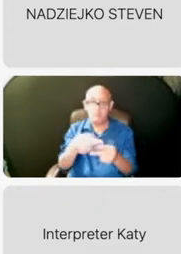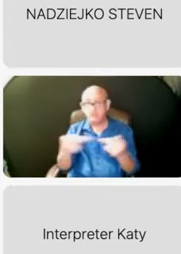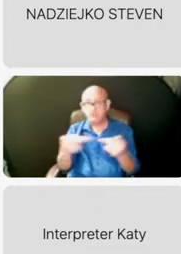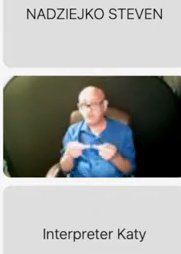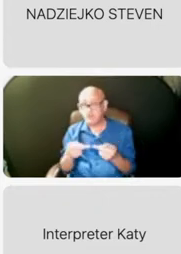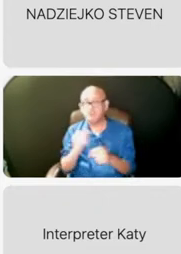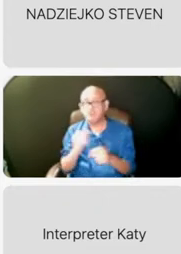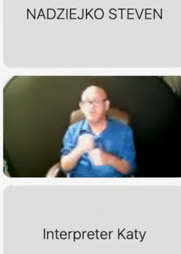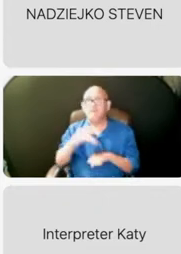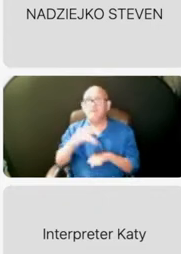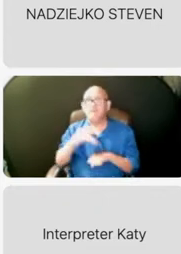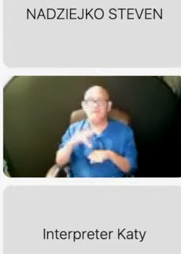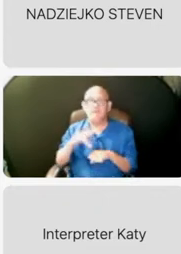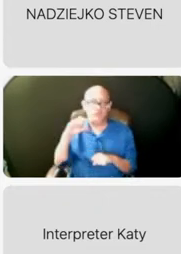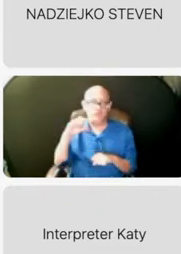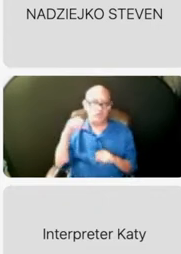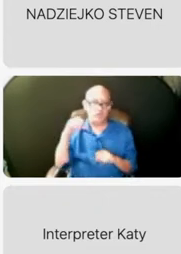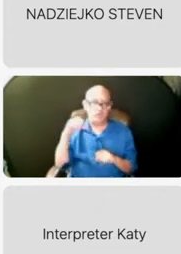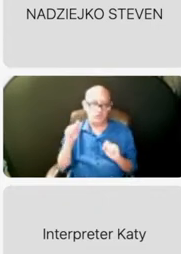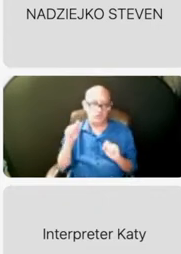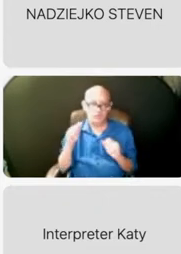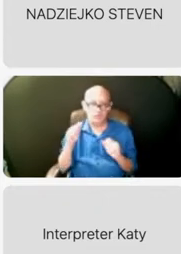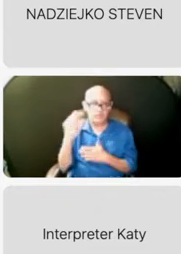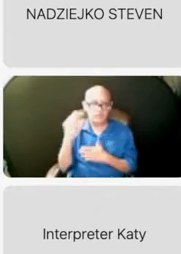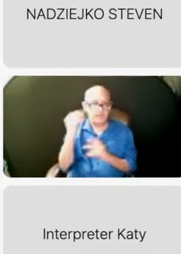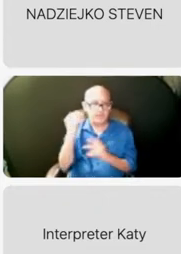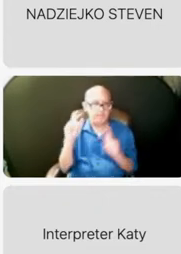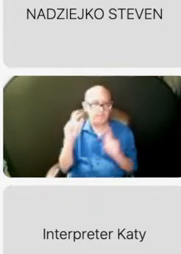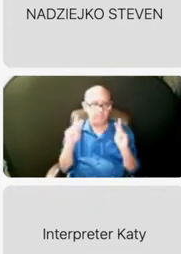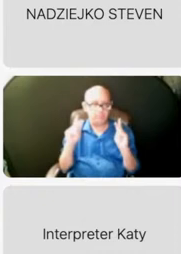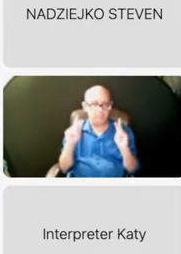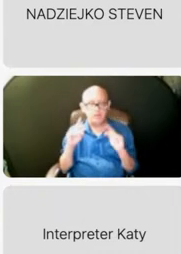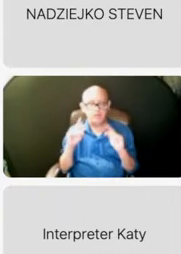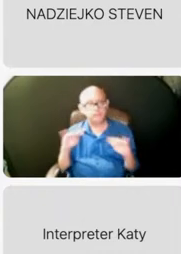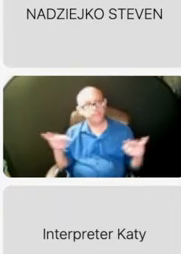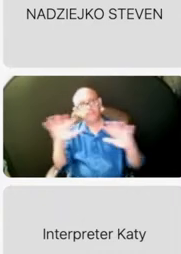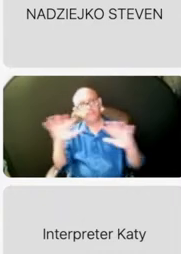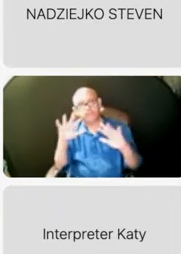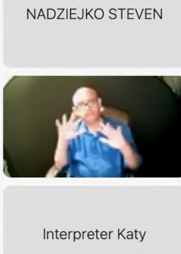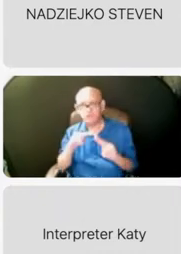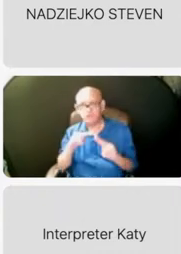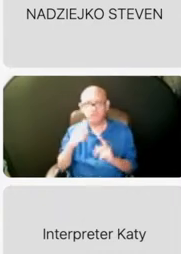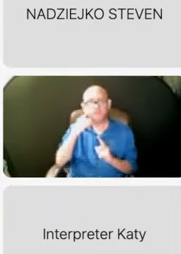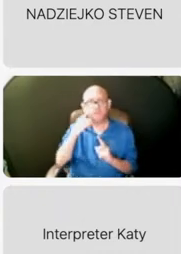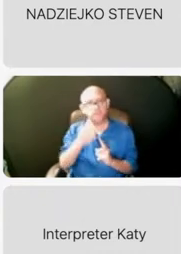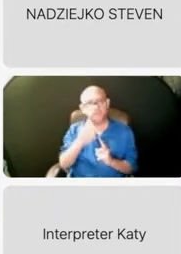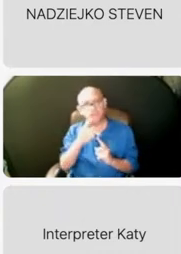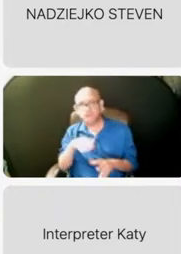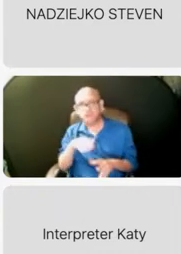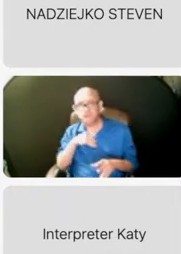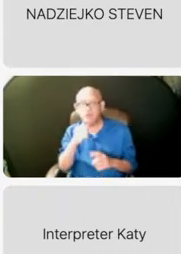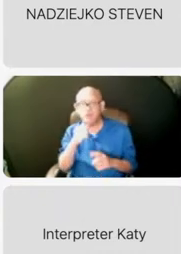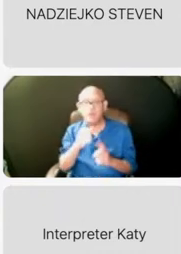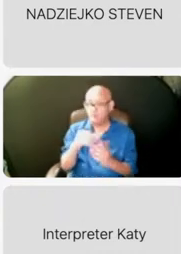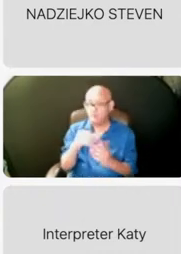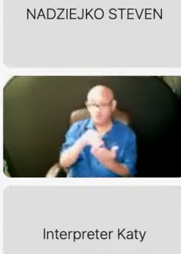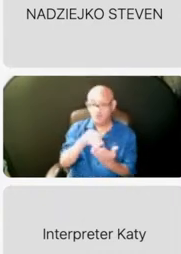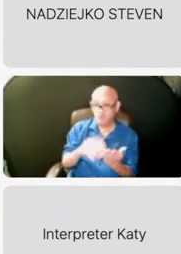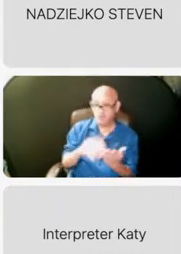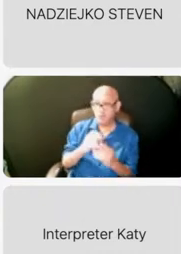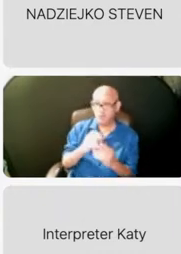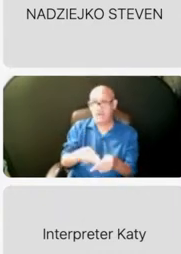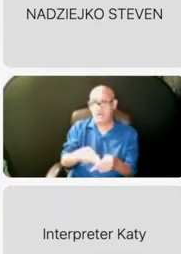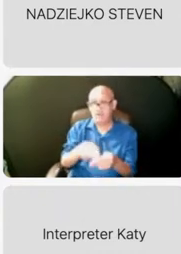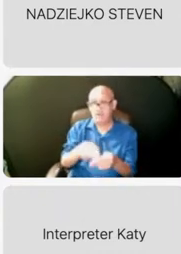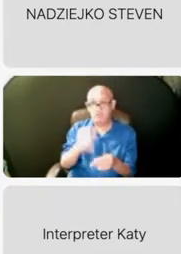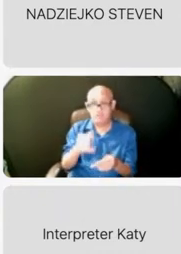other outside people to also if students wanted to name that facility or